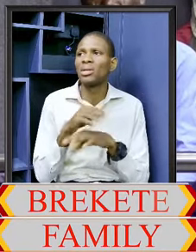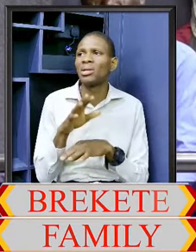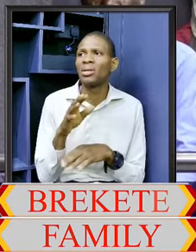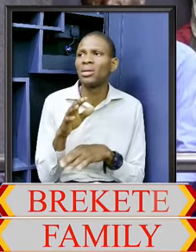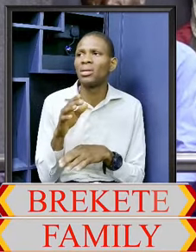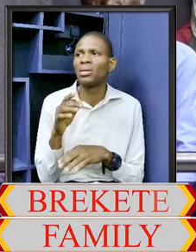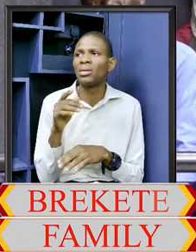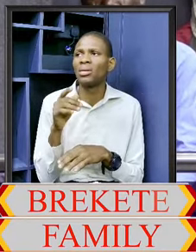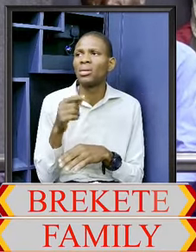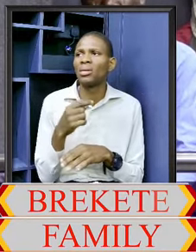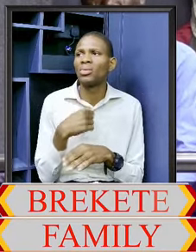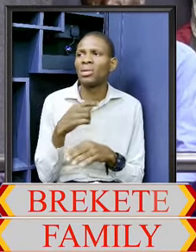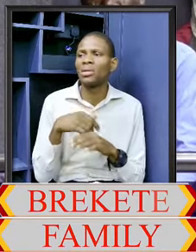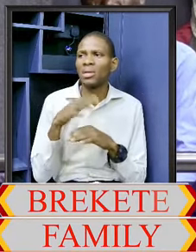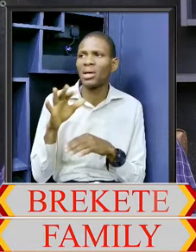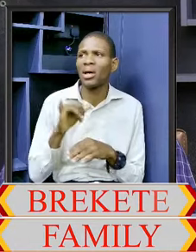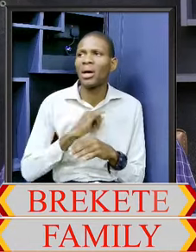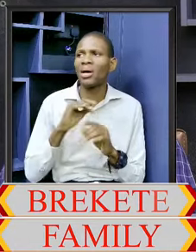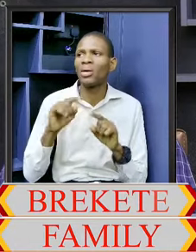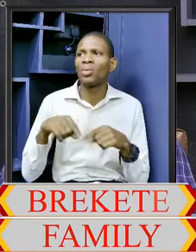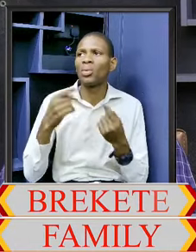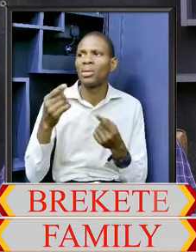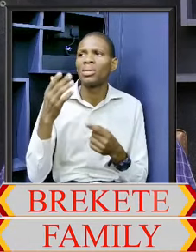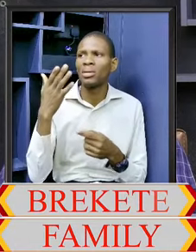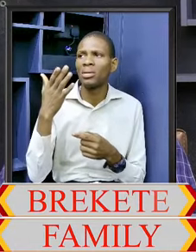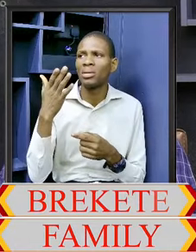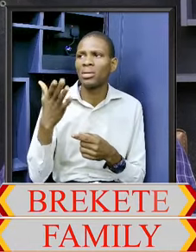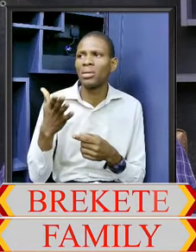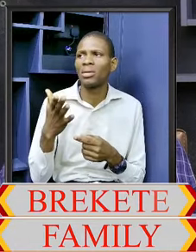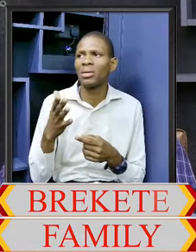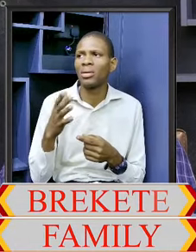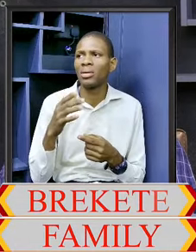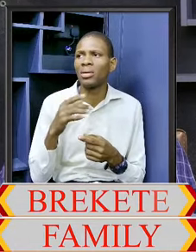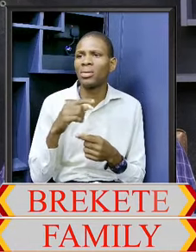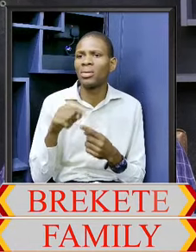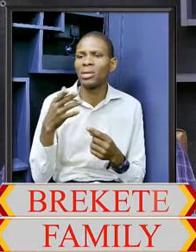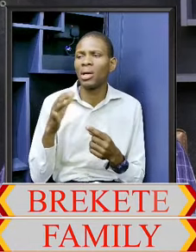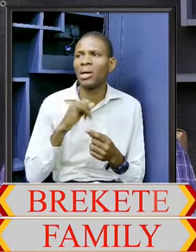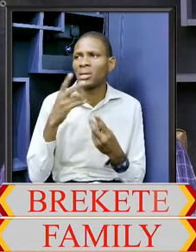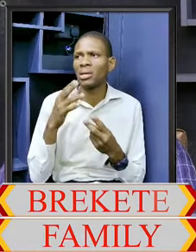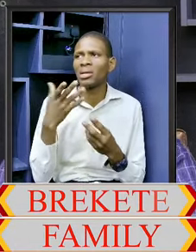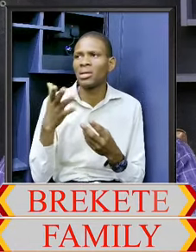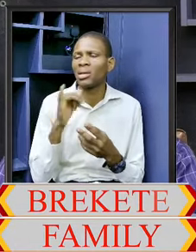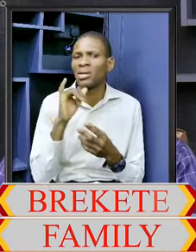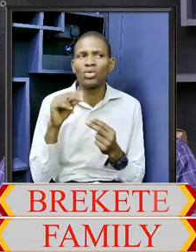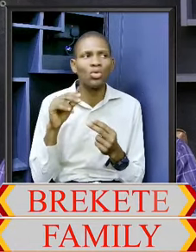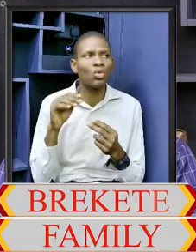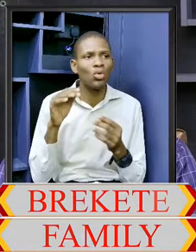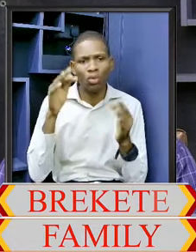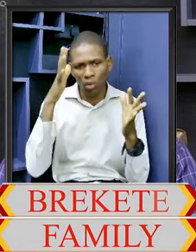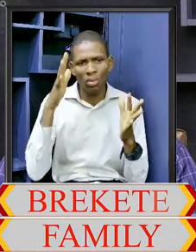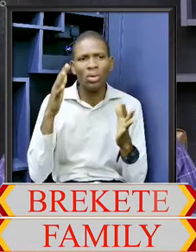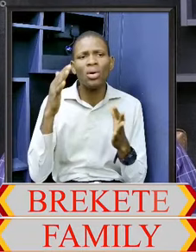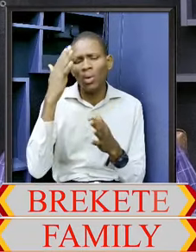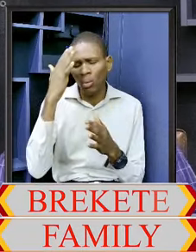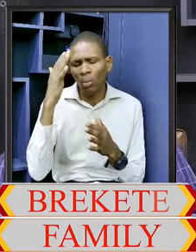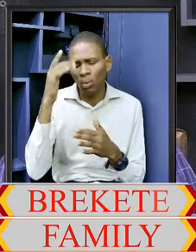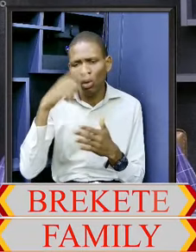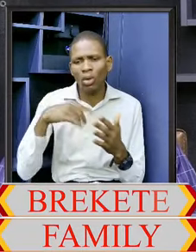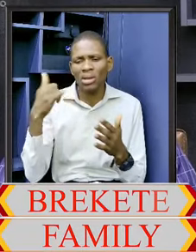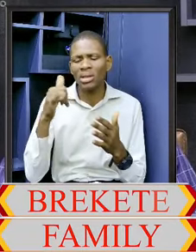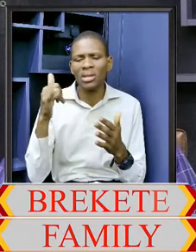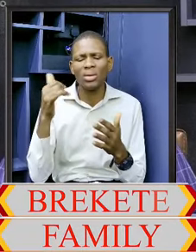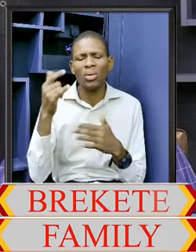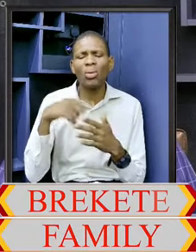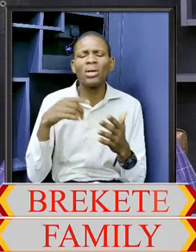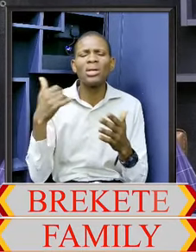No, go no. I went there when. And I see that there's no hope. But when they tell you again, they won't take the 1.5,